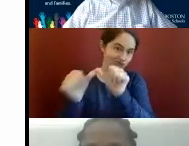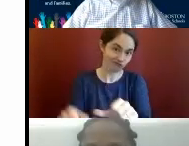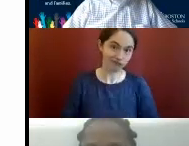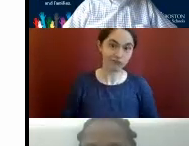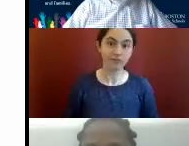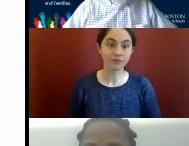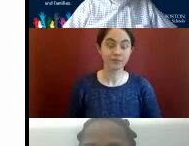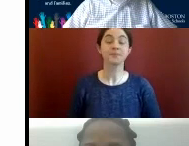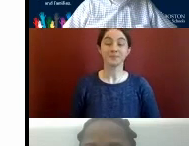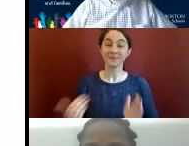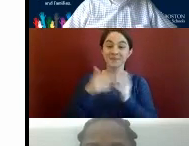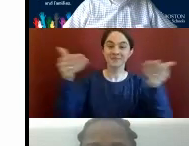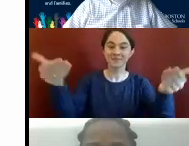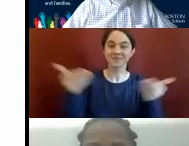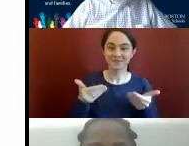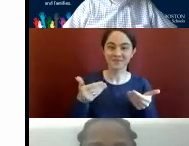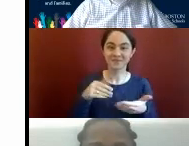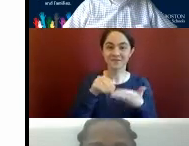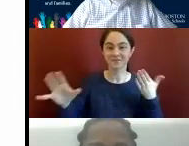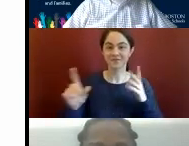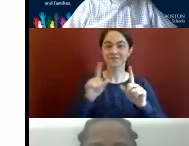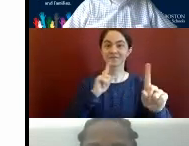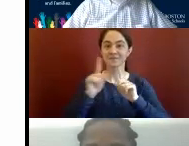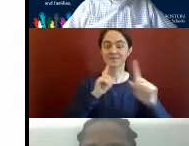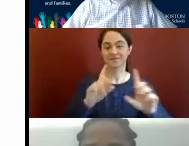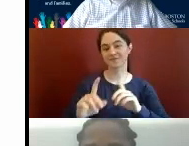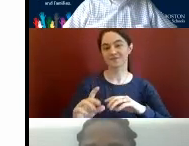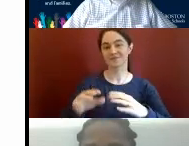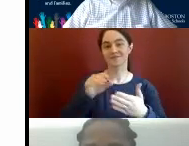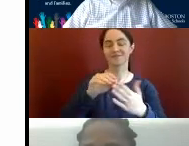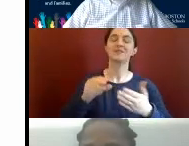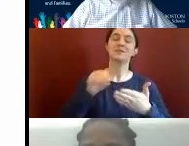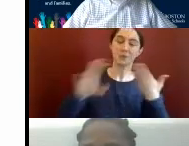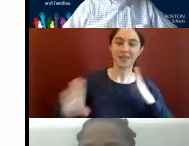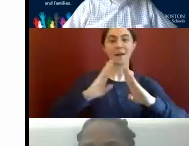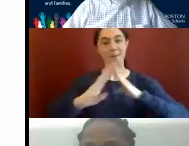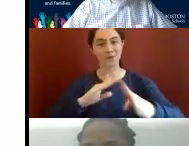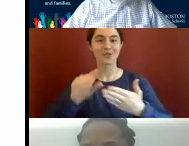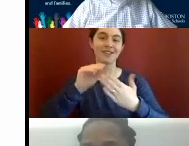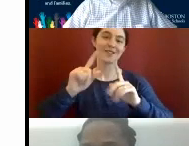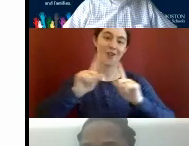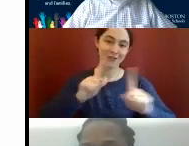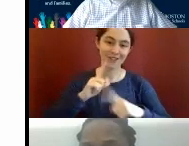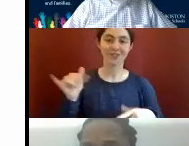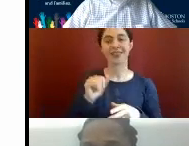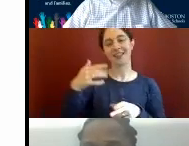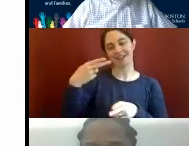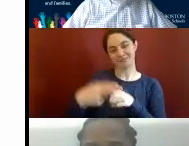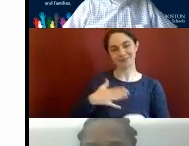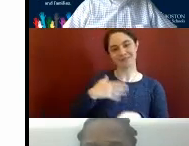Again, welcome to our student community conversation on reimagining multilingual learning. As I mentioned, my name is Nasra, and I'll